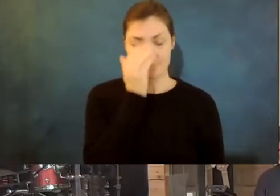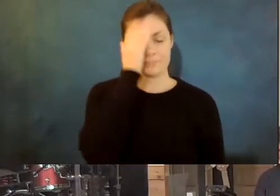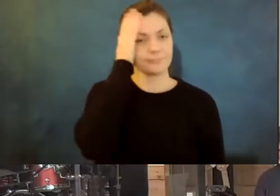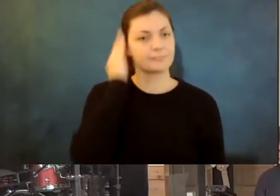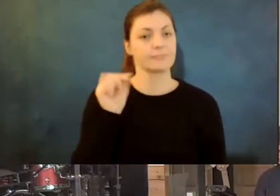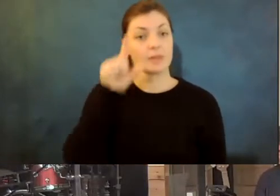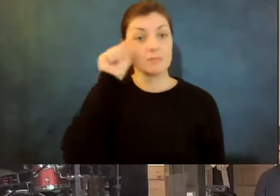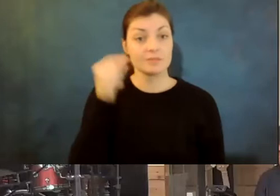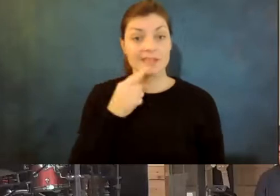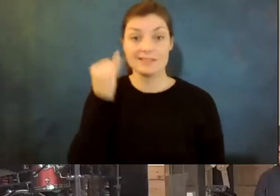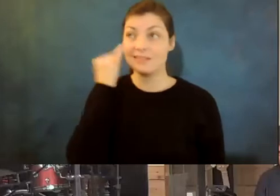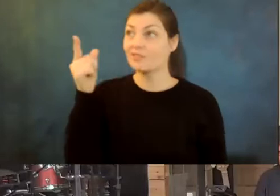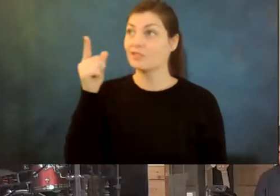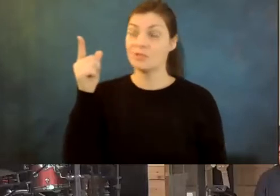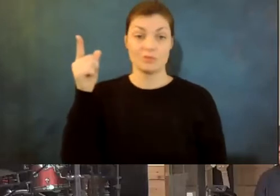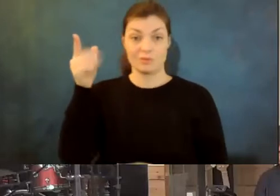Moses says, if you're not going up, we're not going.